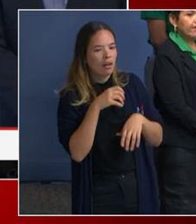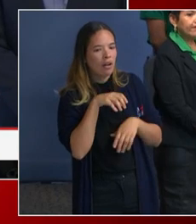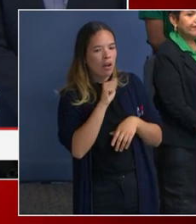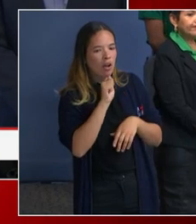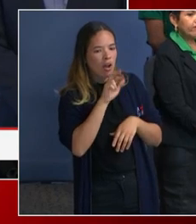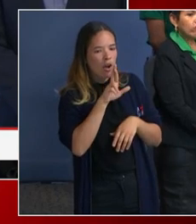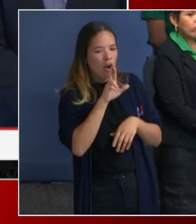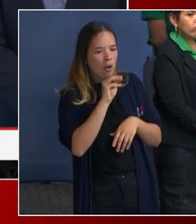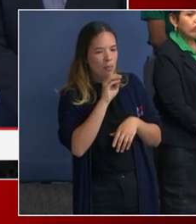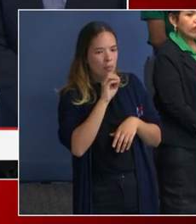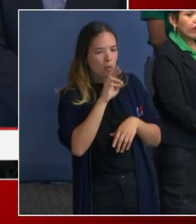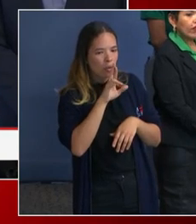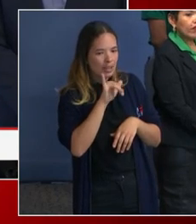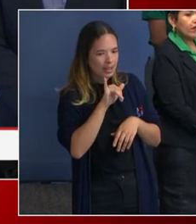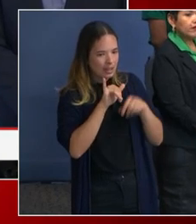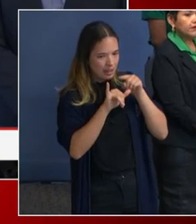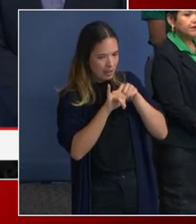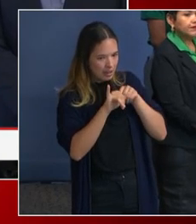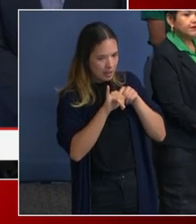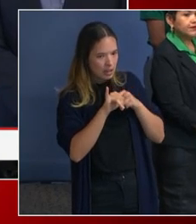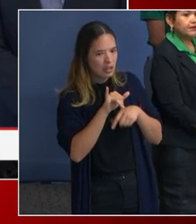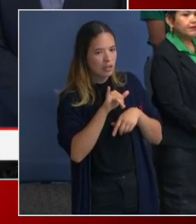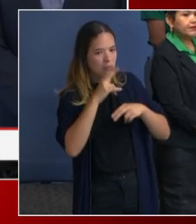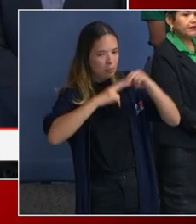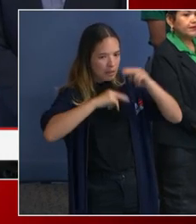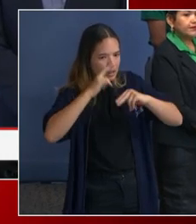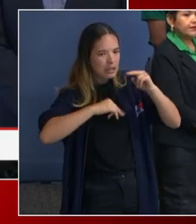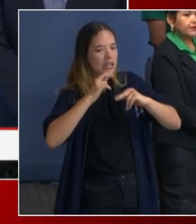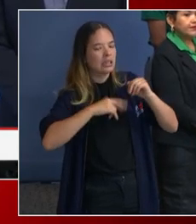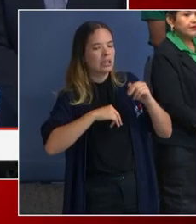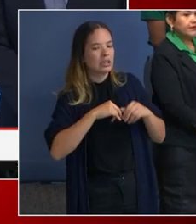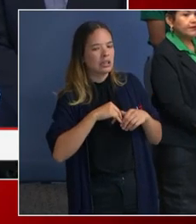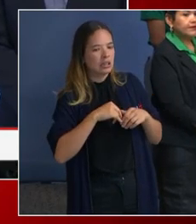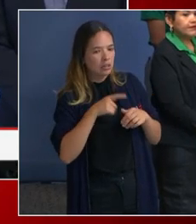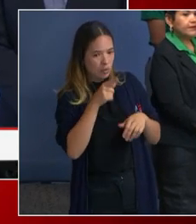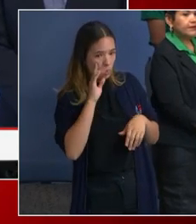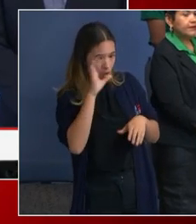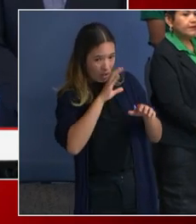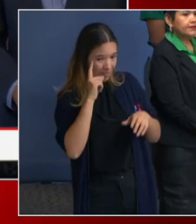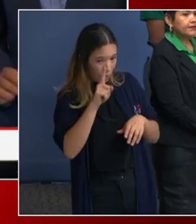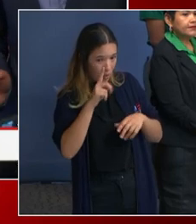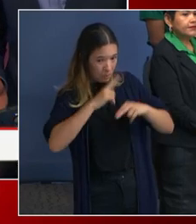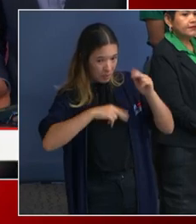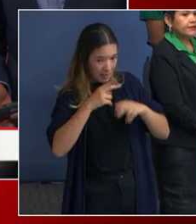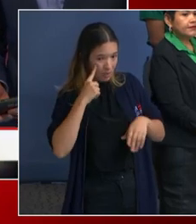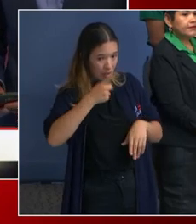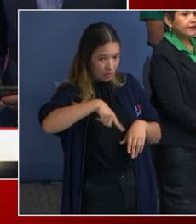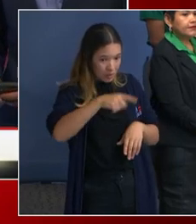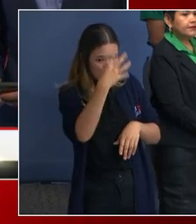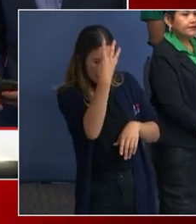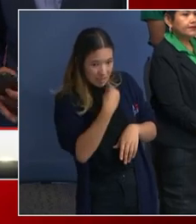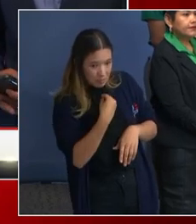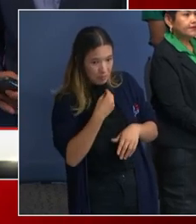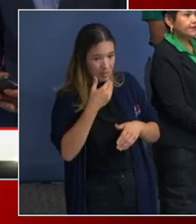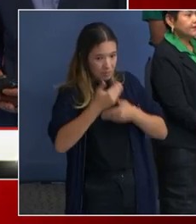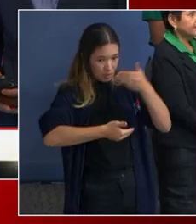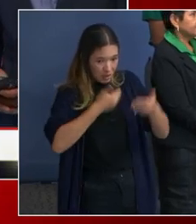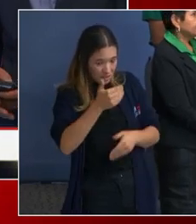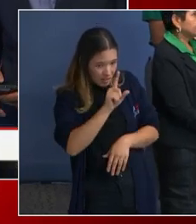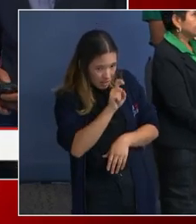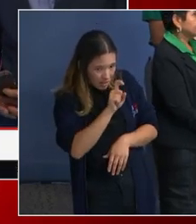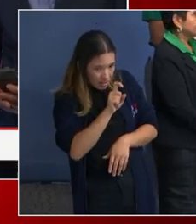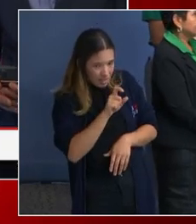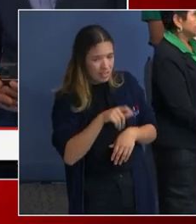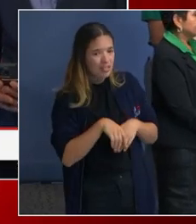for some kind of facility or building a facility like that where people could actually sleep and be processed, or one or the other?